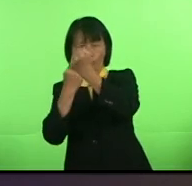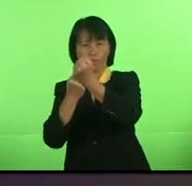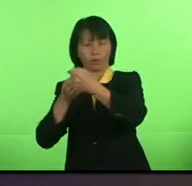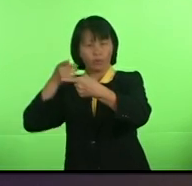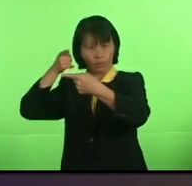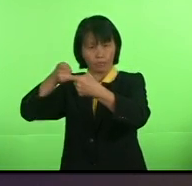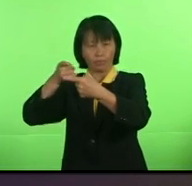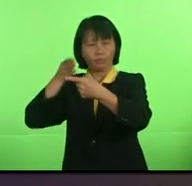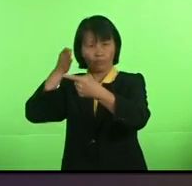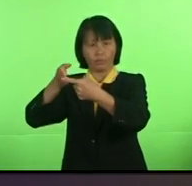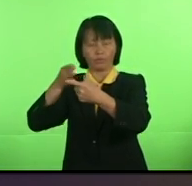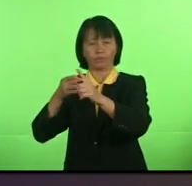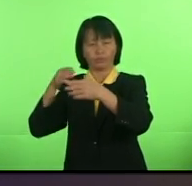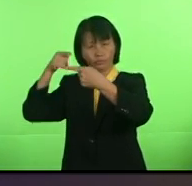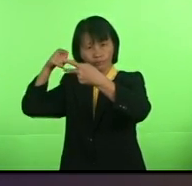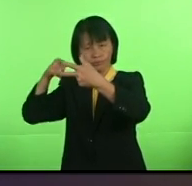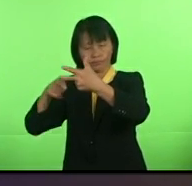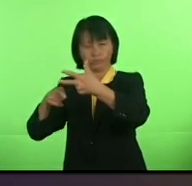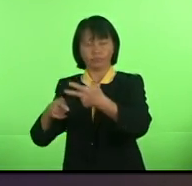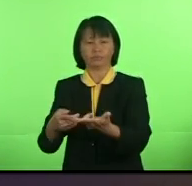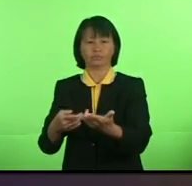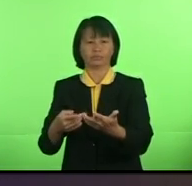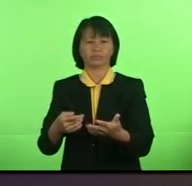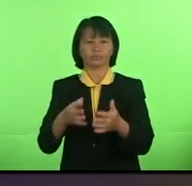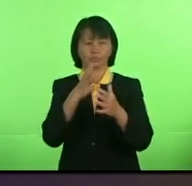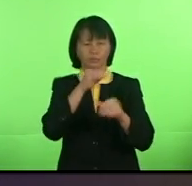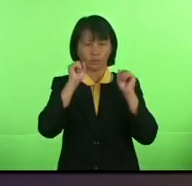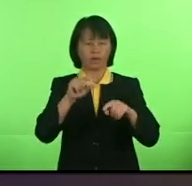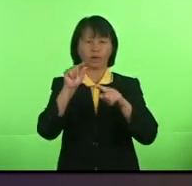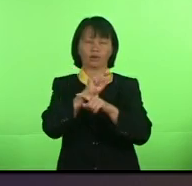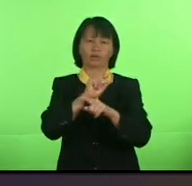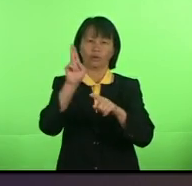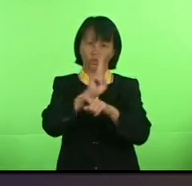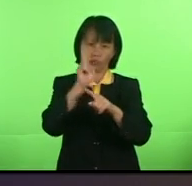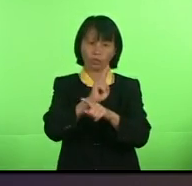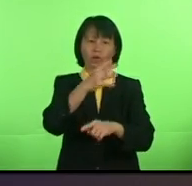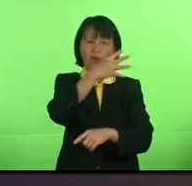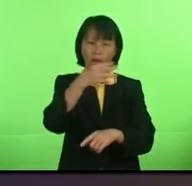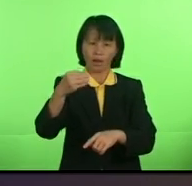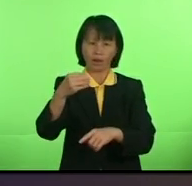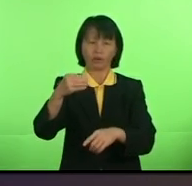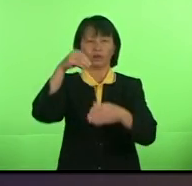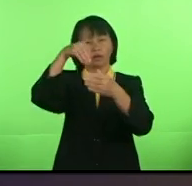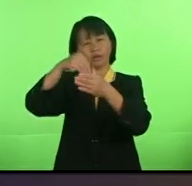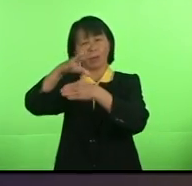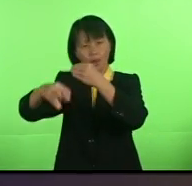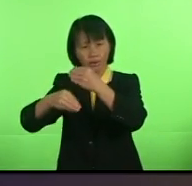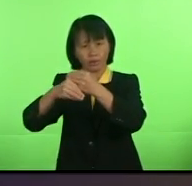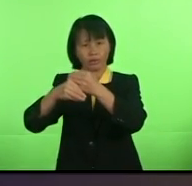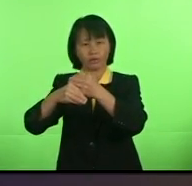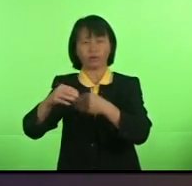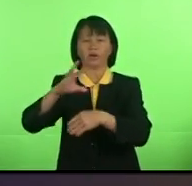example, if you want to add information, you use the word and or in addition. Okay, and